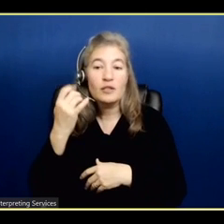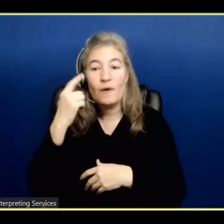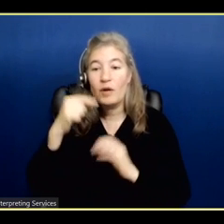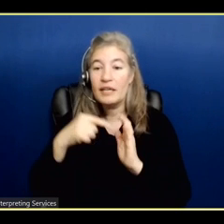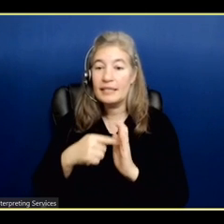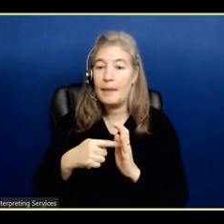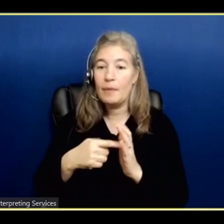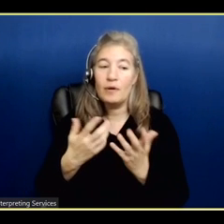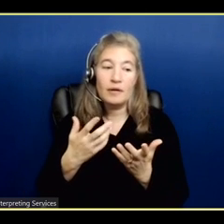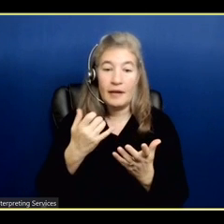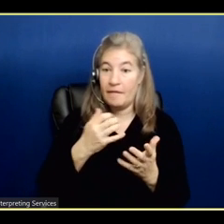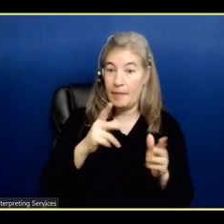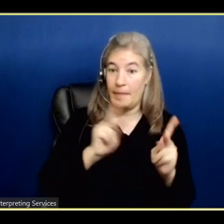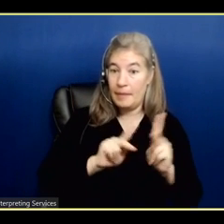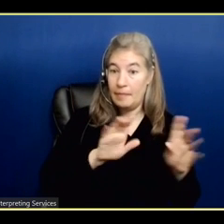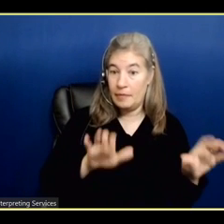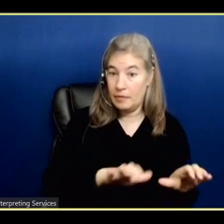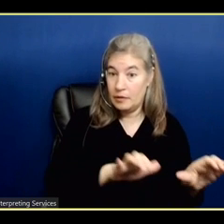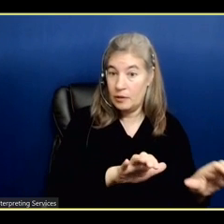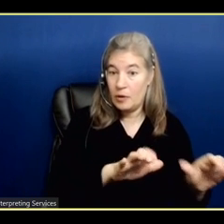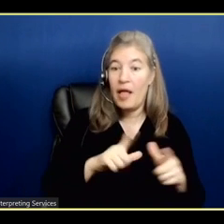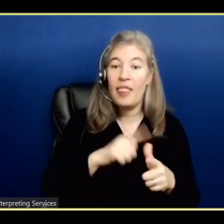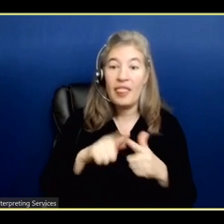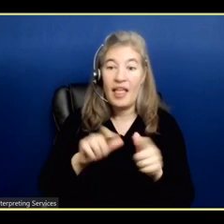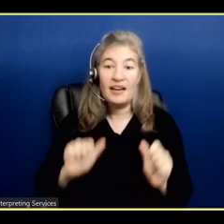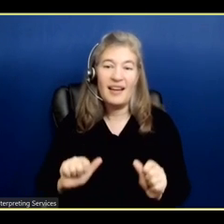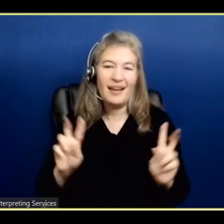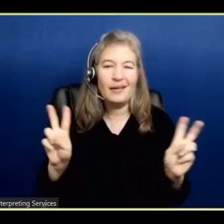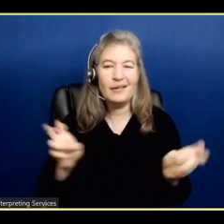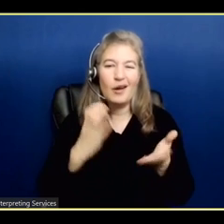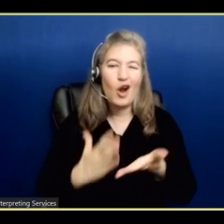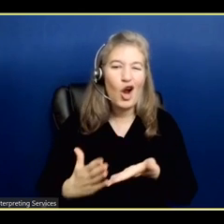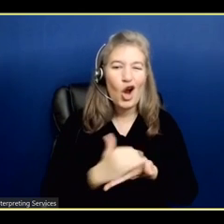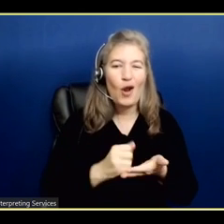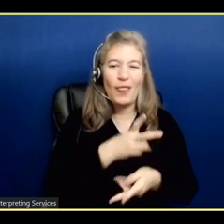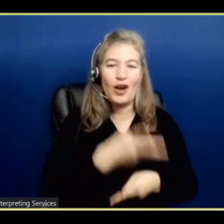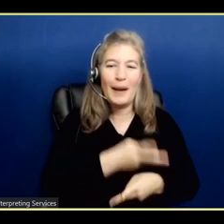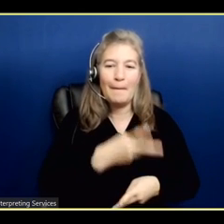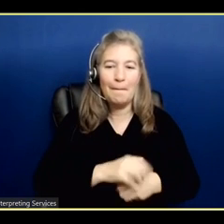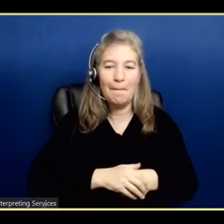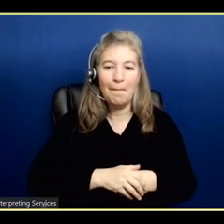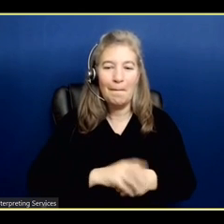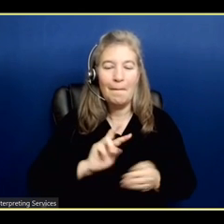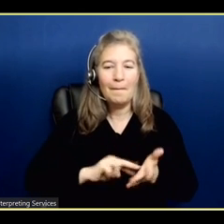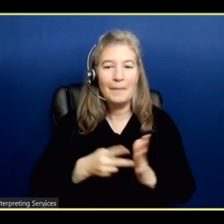just kind of, just want to throw that out into the ether as a question.